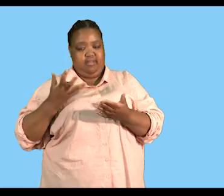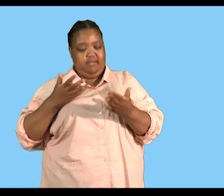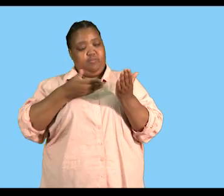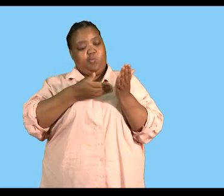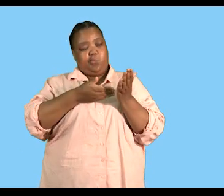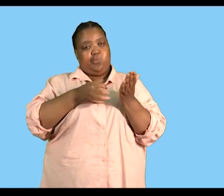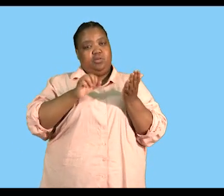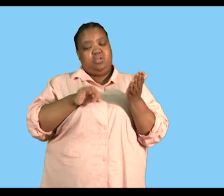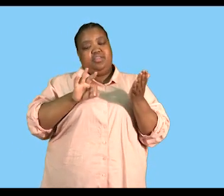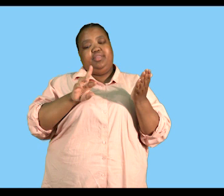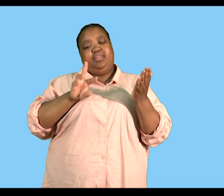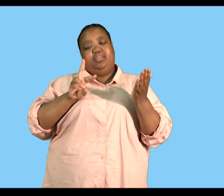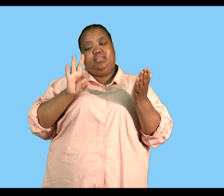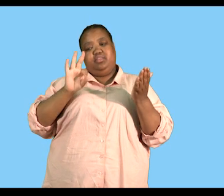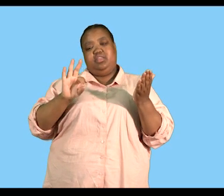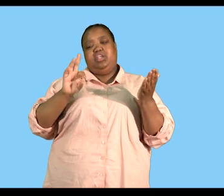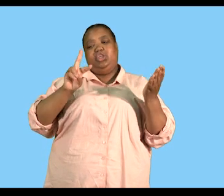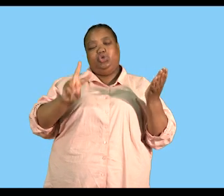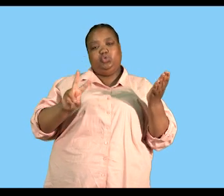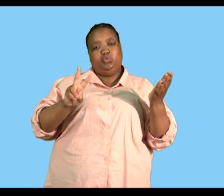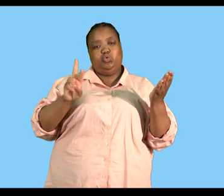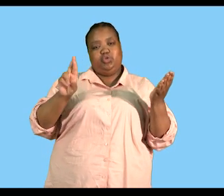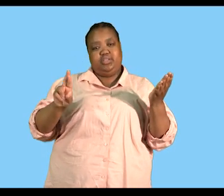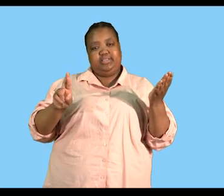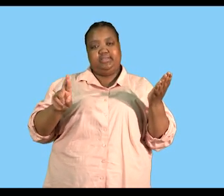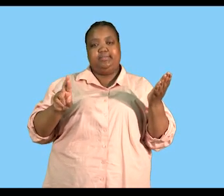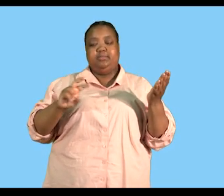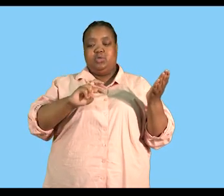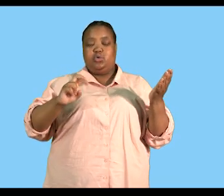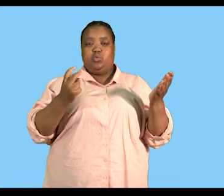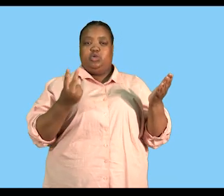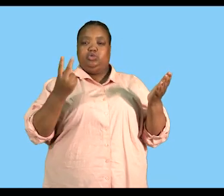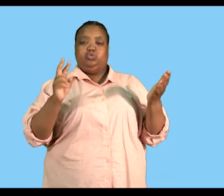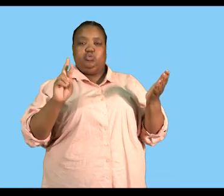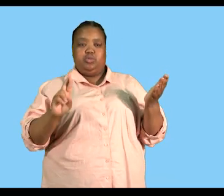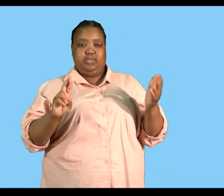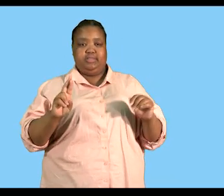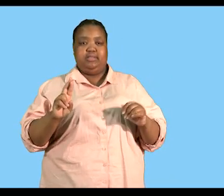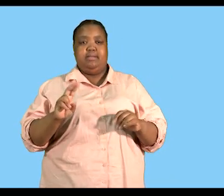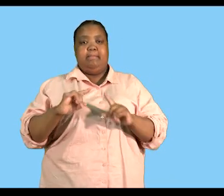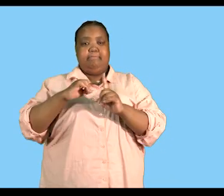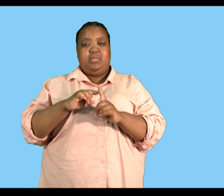of which is 32 Rand, being equated to 2 Rand plus